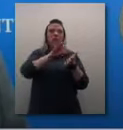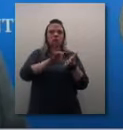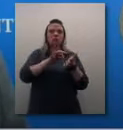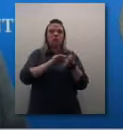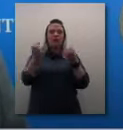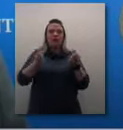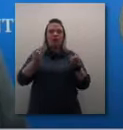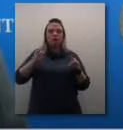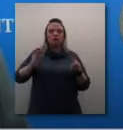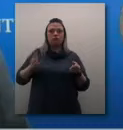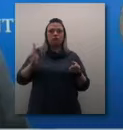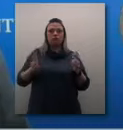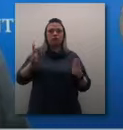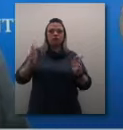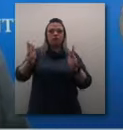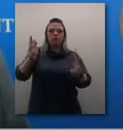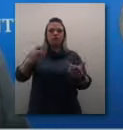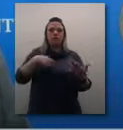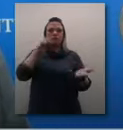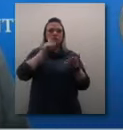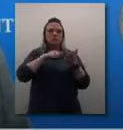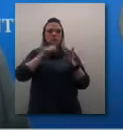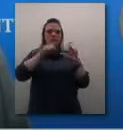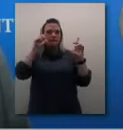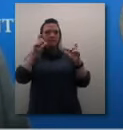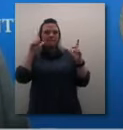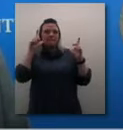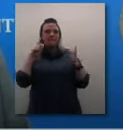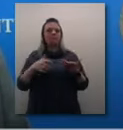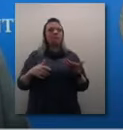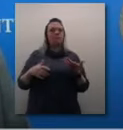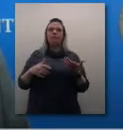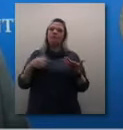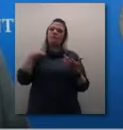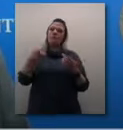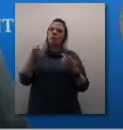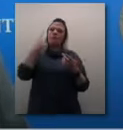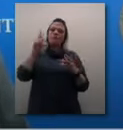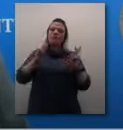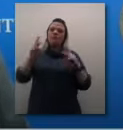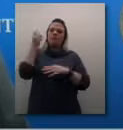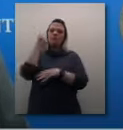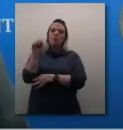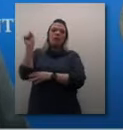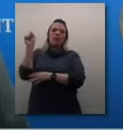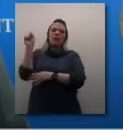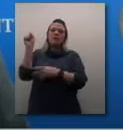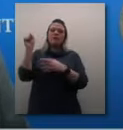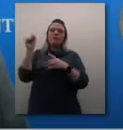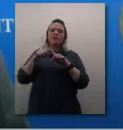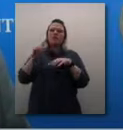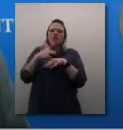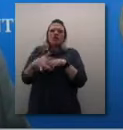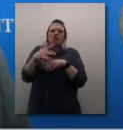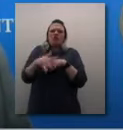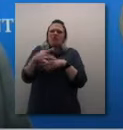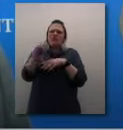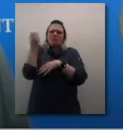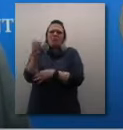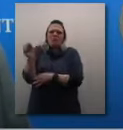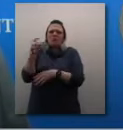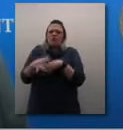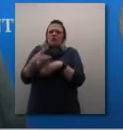the Buffalo Police. I looked over it, took a photo. I certainly understand why people protest, and I think it's premature for them to protest right